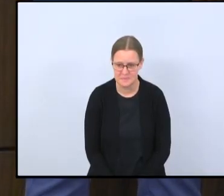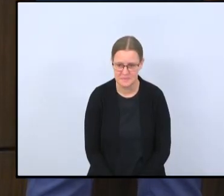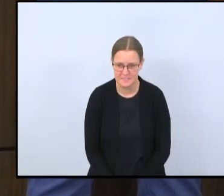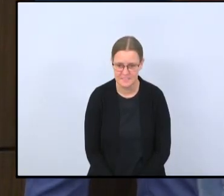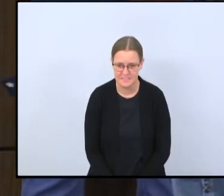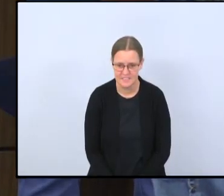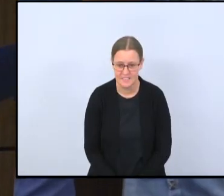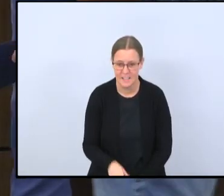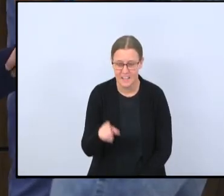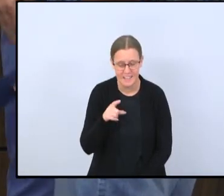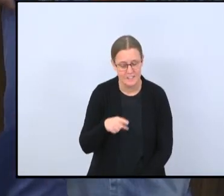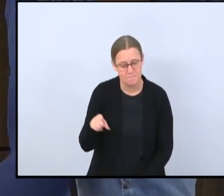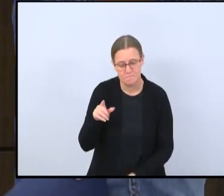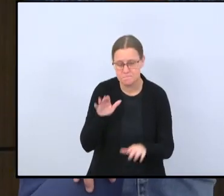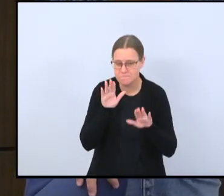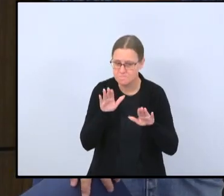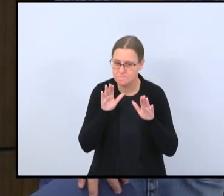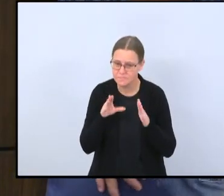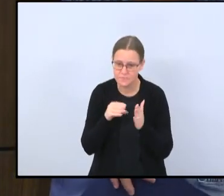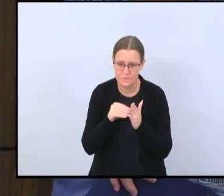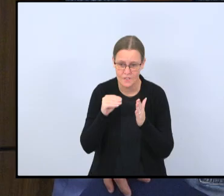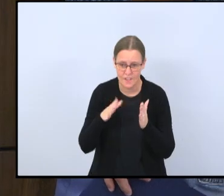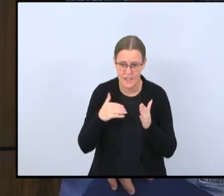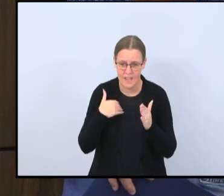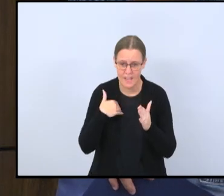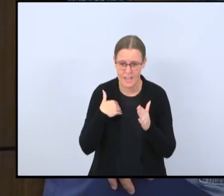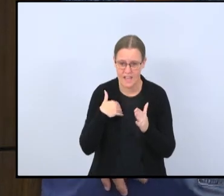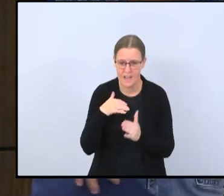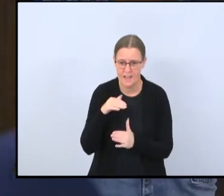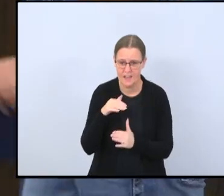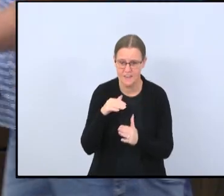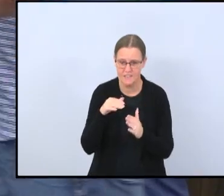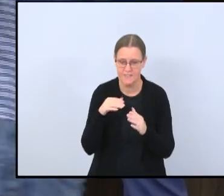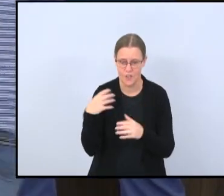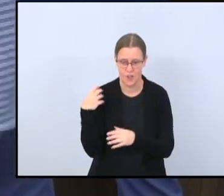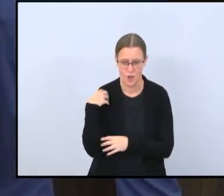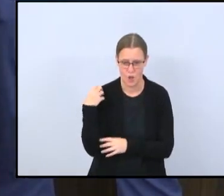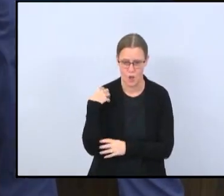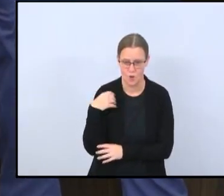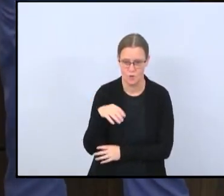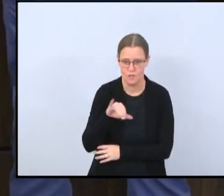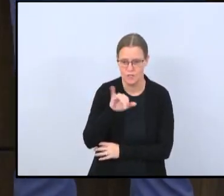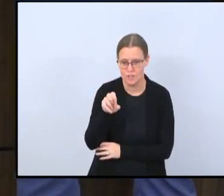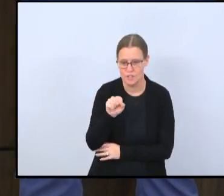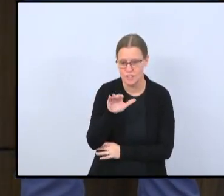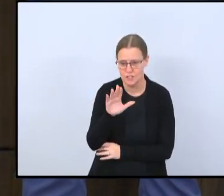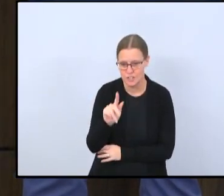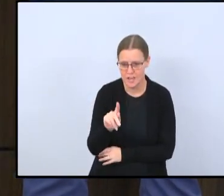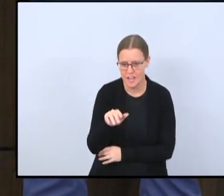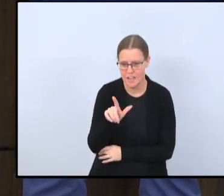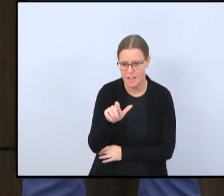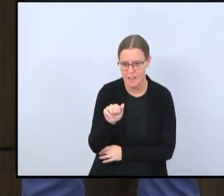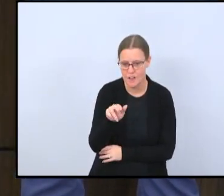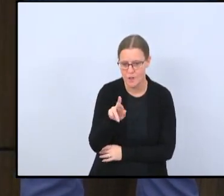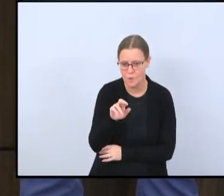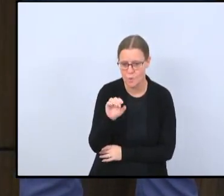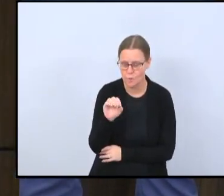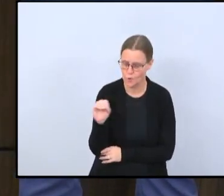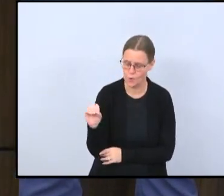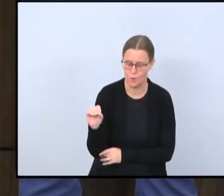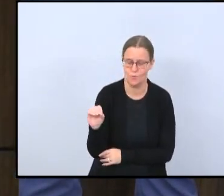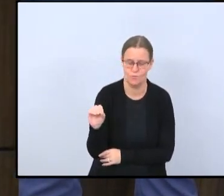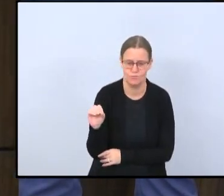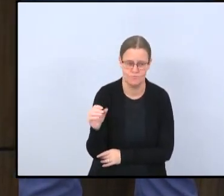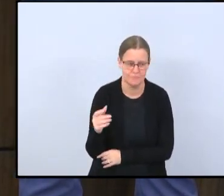These outstanding student athletes are coached by teacher Jack LaRue, whose guidance and dedication have played a key role in their